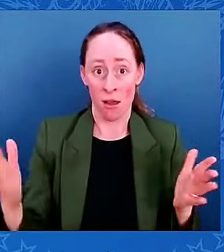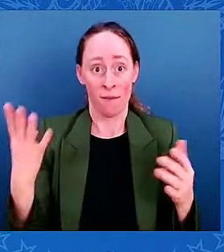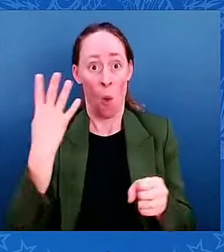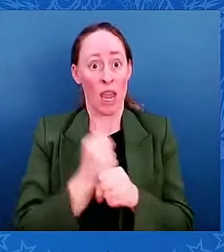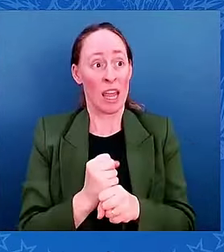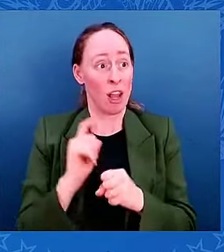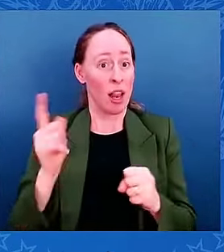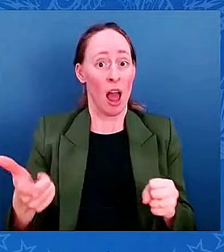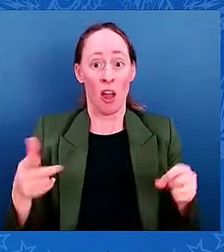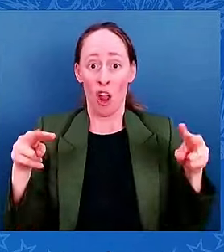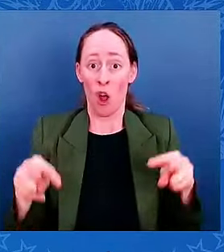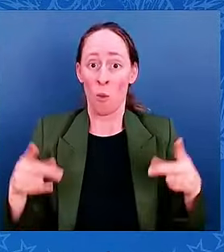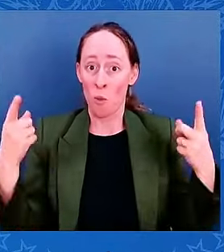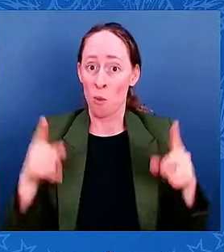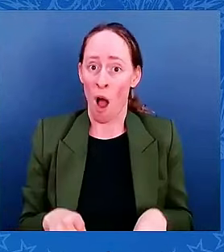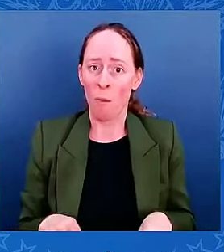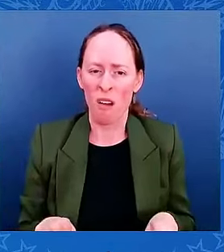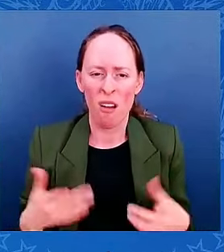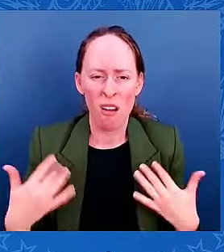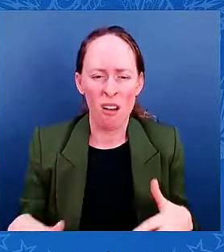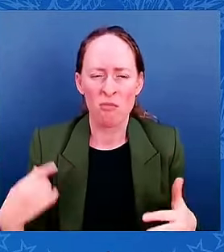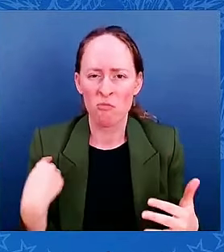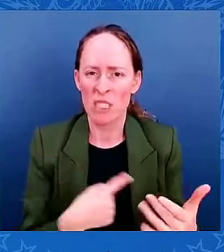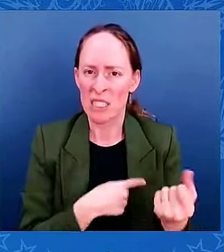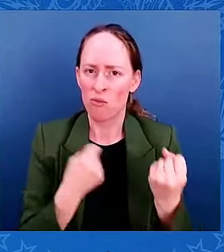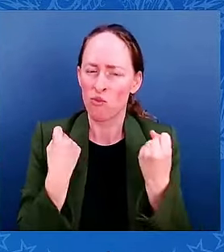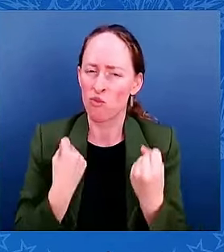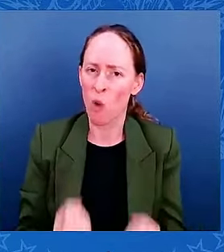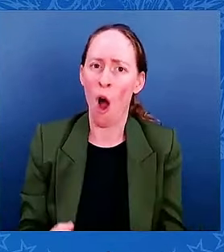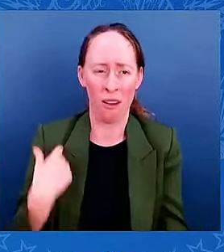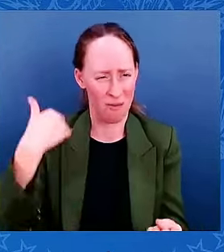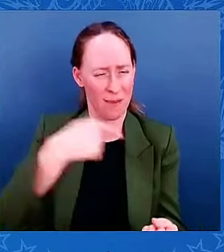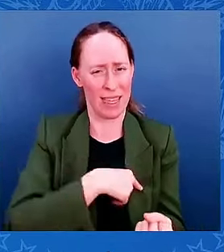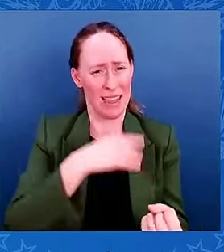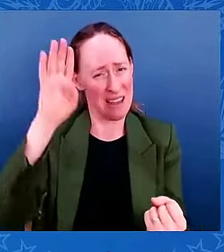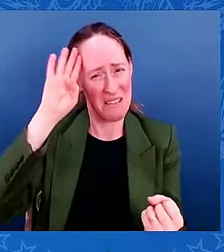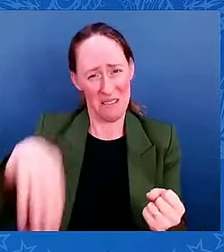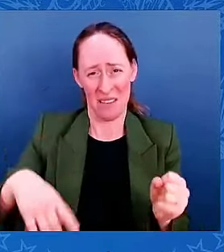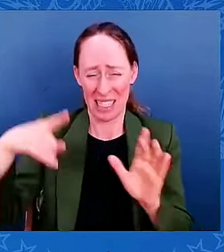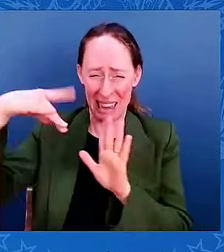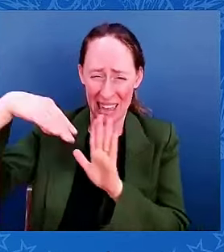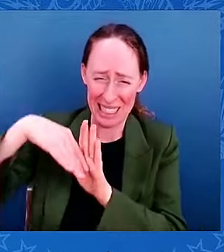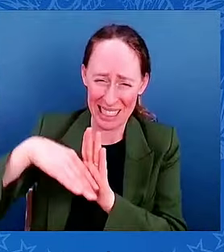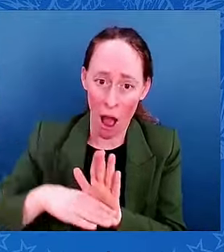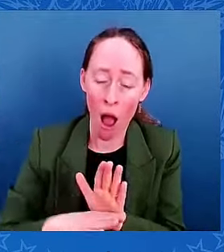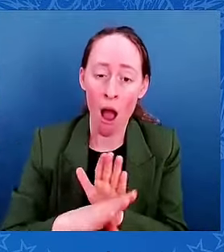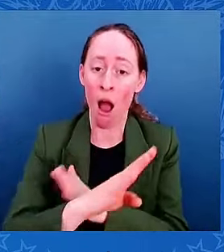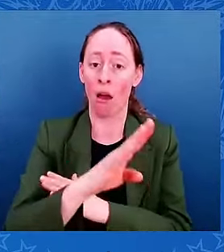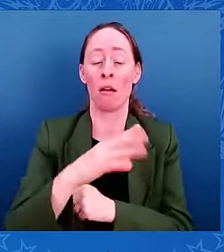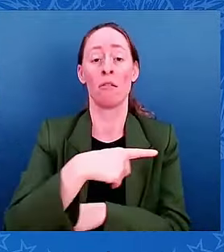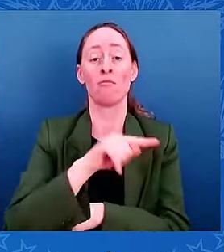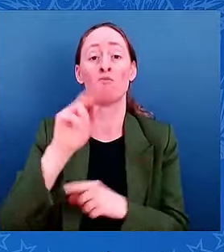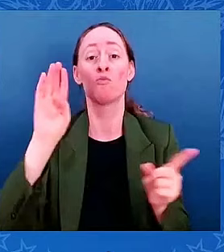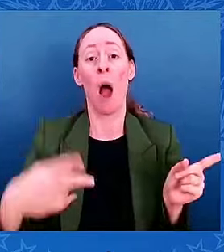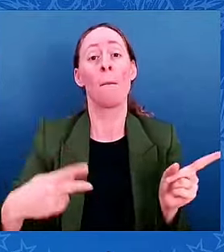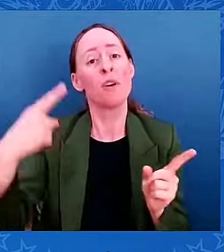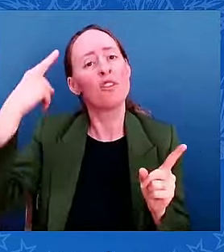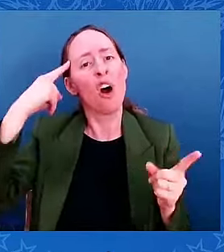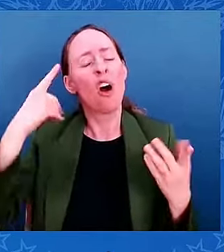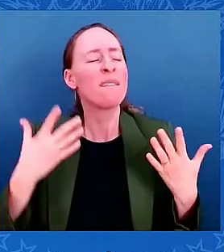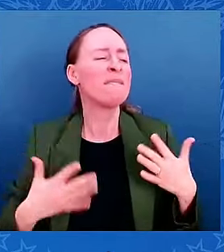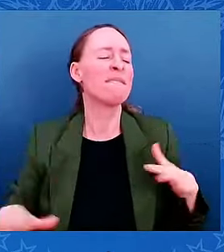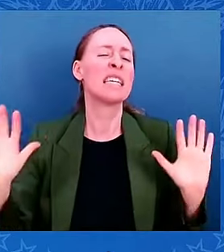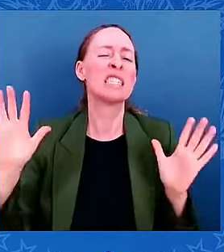great American comeback story. My predecessor believes America is a failing nation. He's a failing president, a failing man.